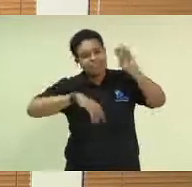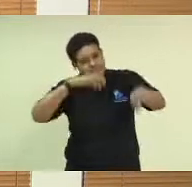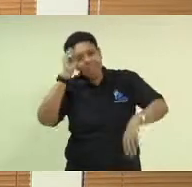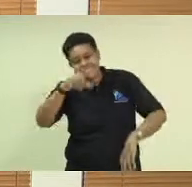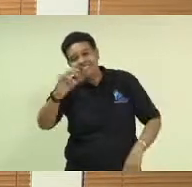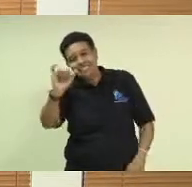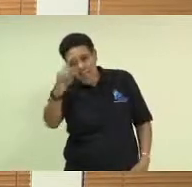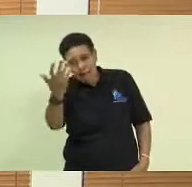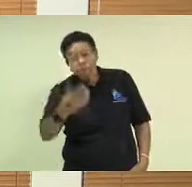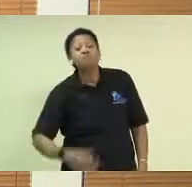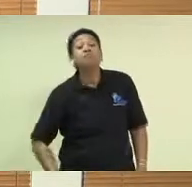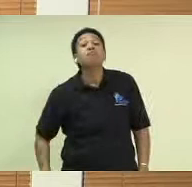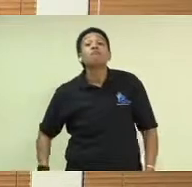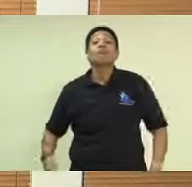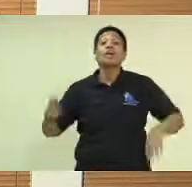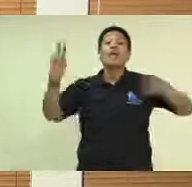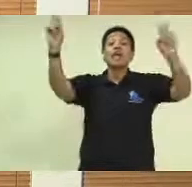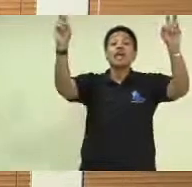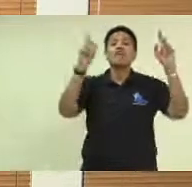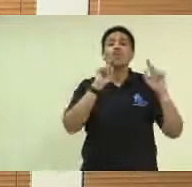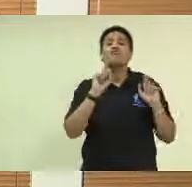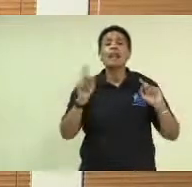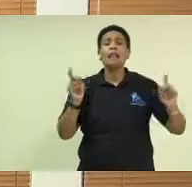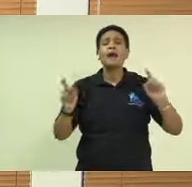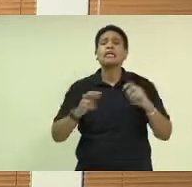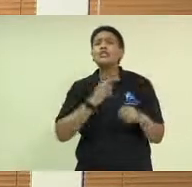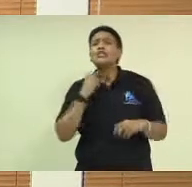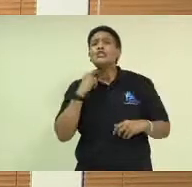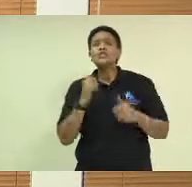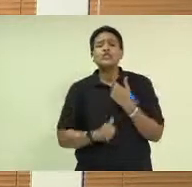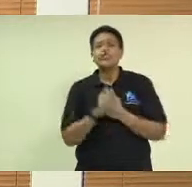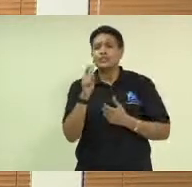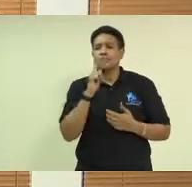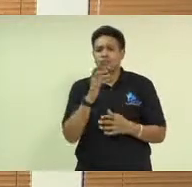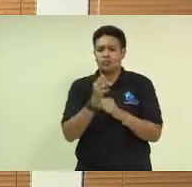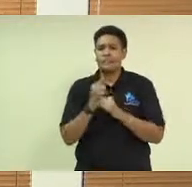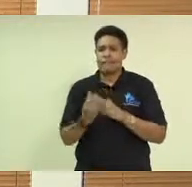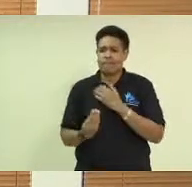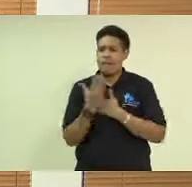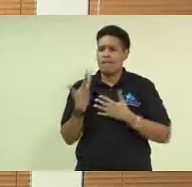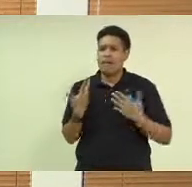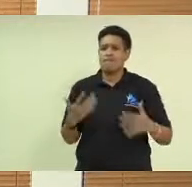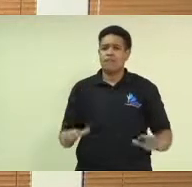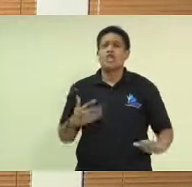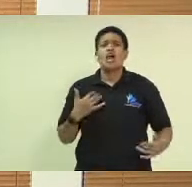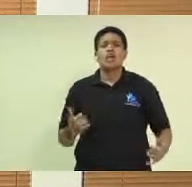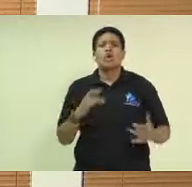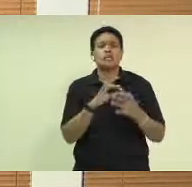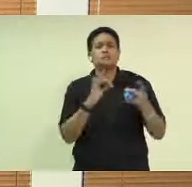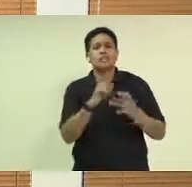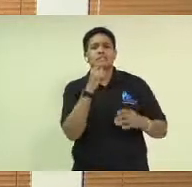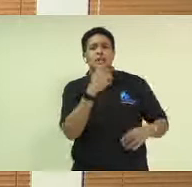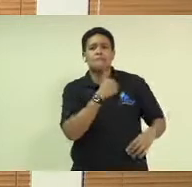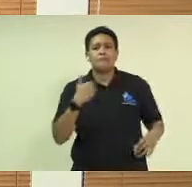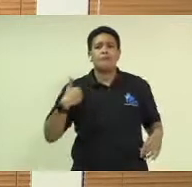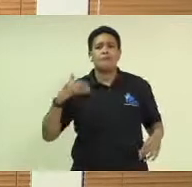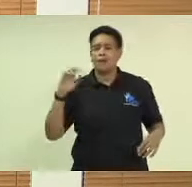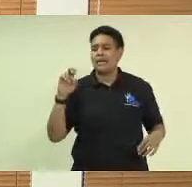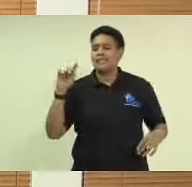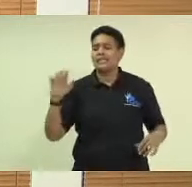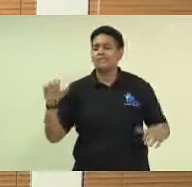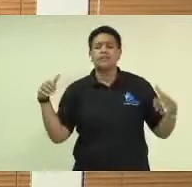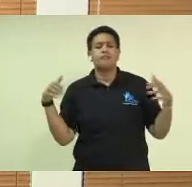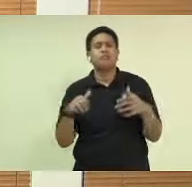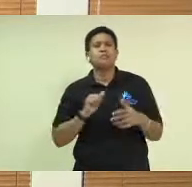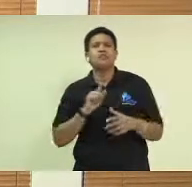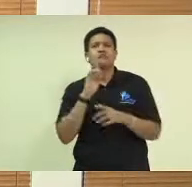It's really an issue of managing risks, having received that advice. So I speak now as a member of the executive arm.